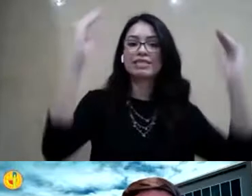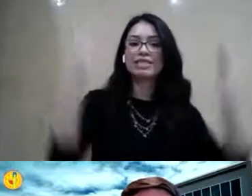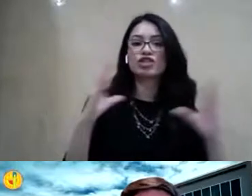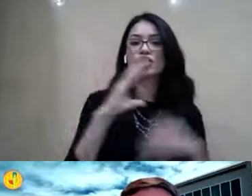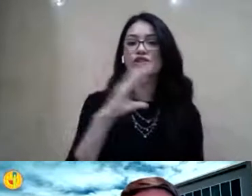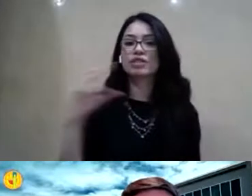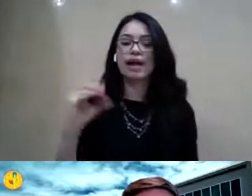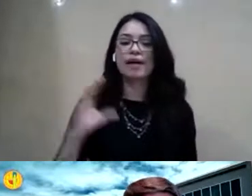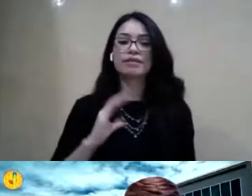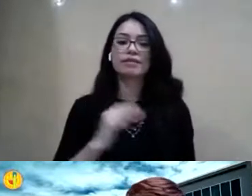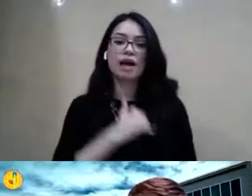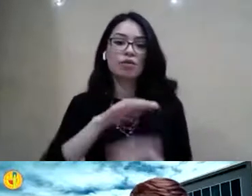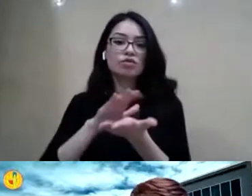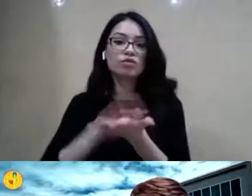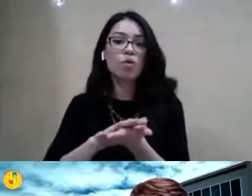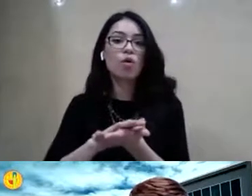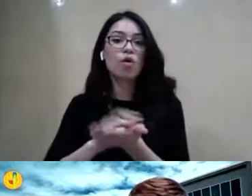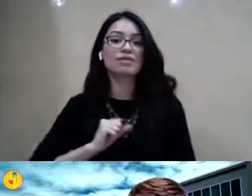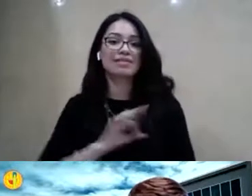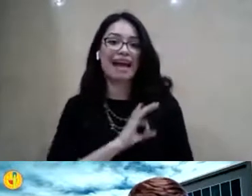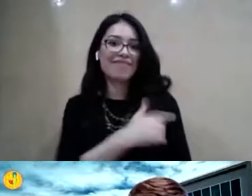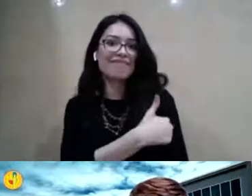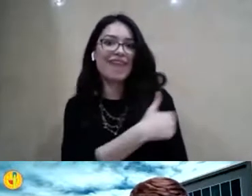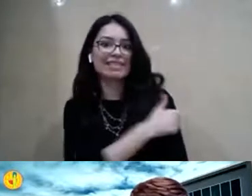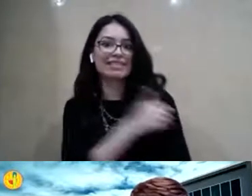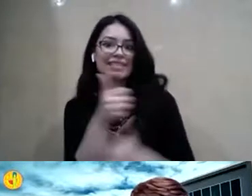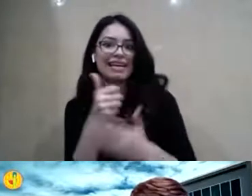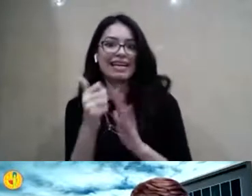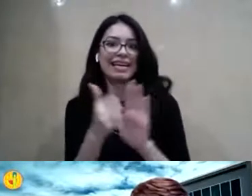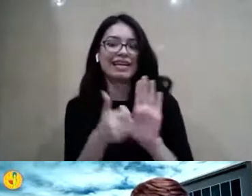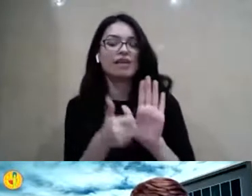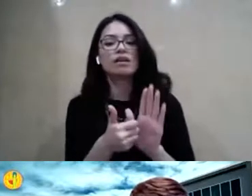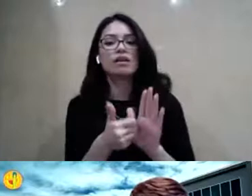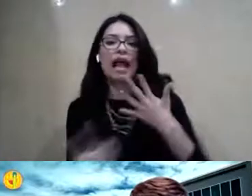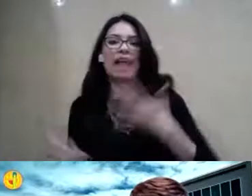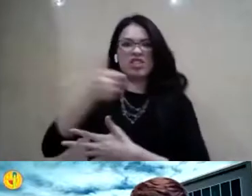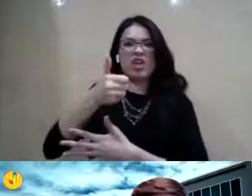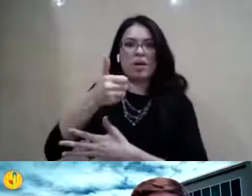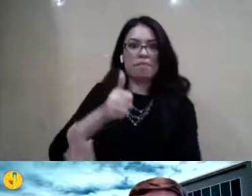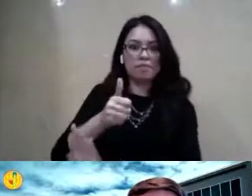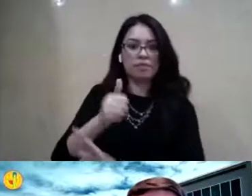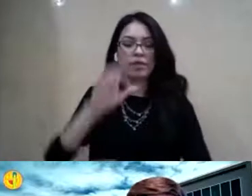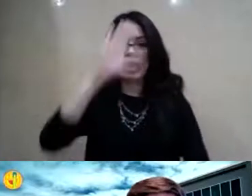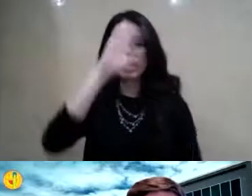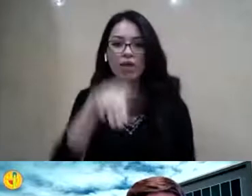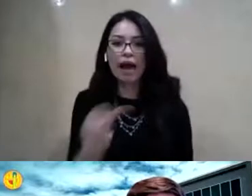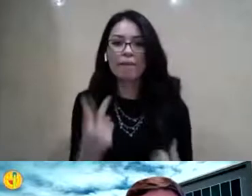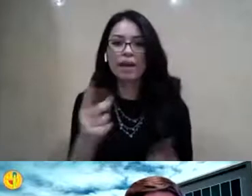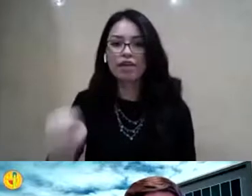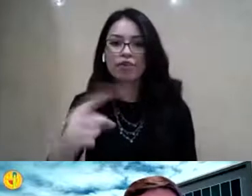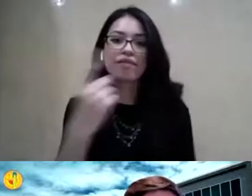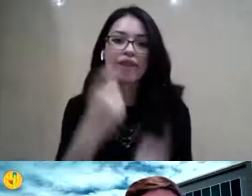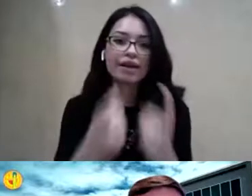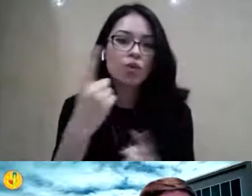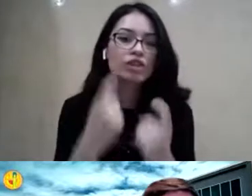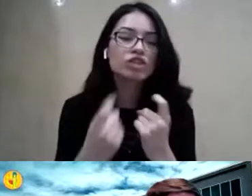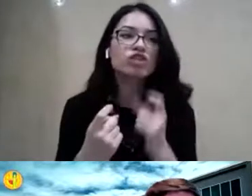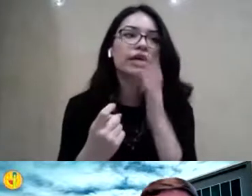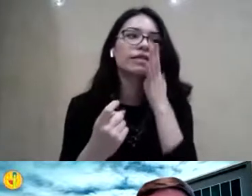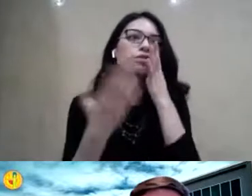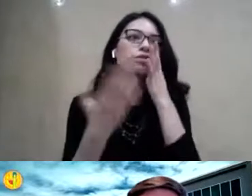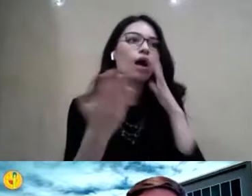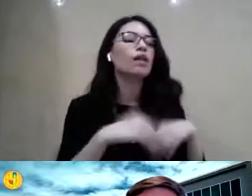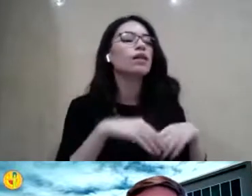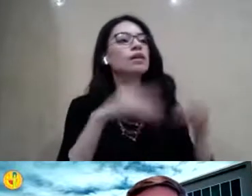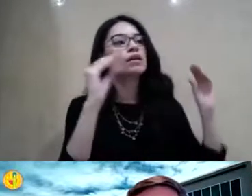staff vaccinated at the top of the line. And I know a lot of you have asked questions about, well, today the teachers union UTLA put